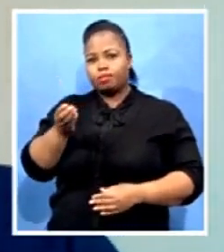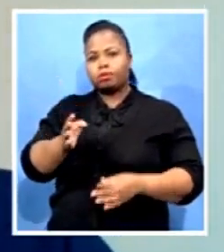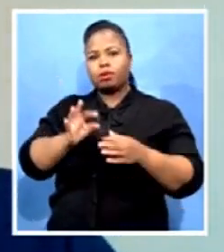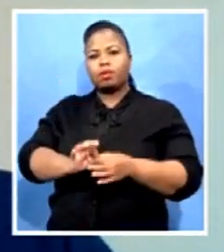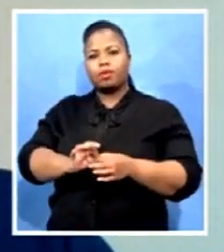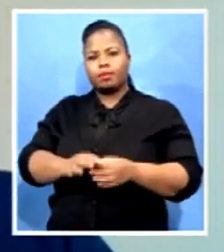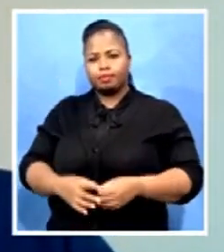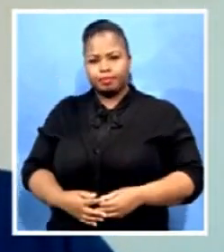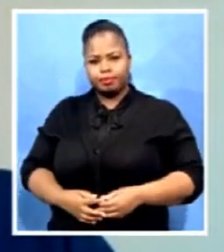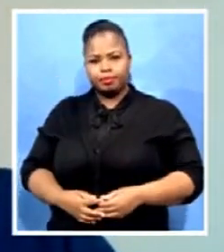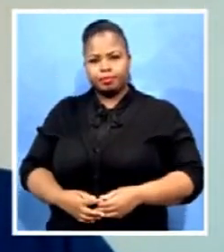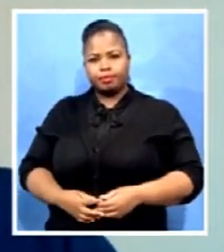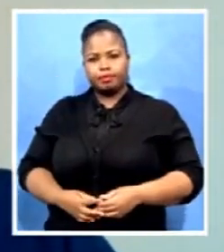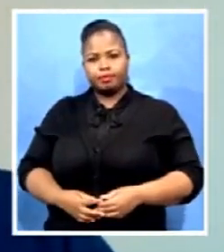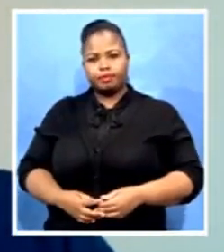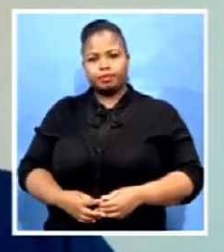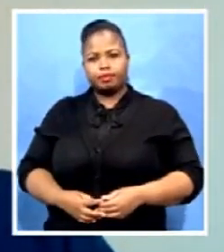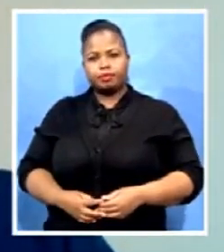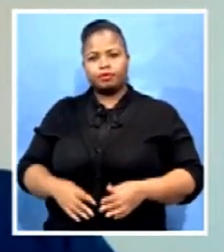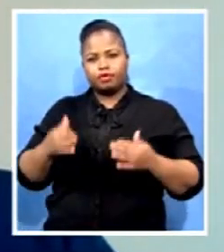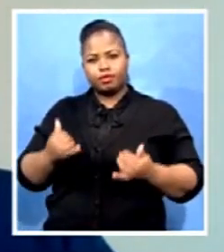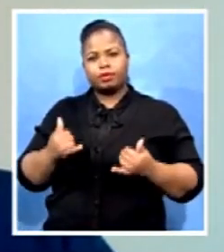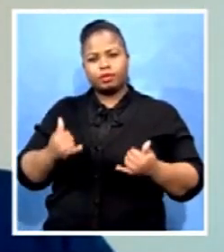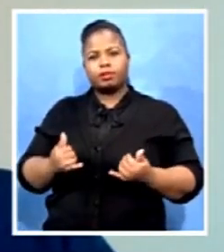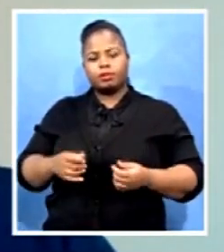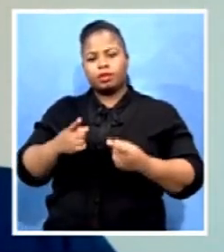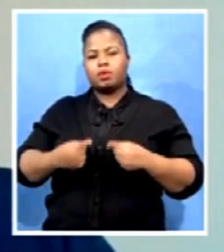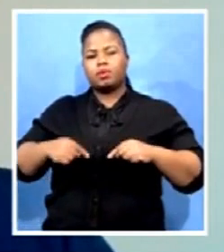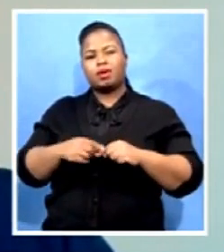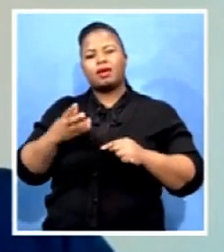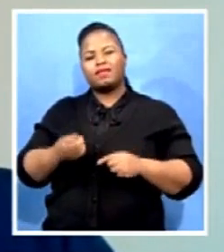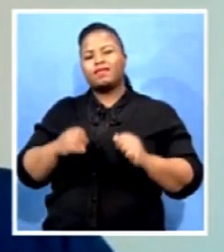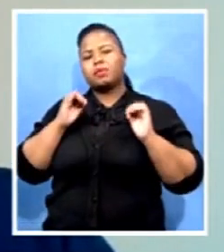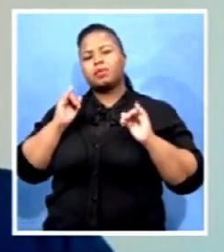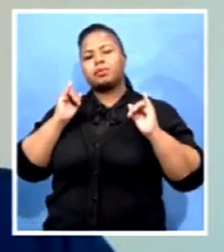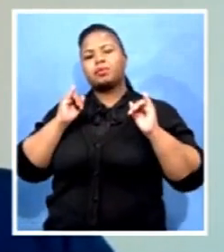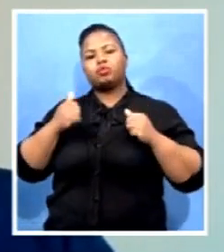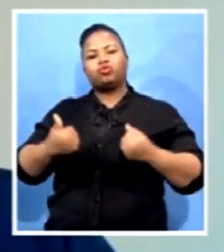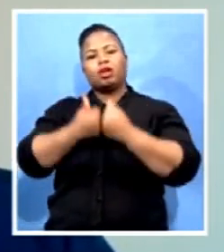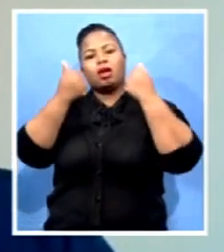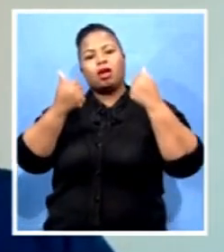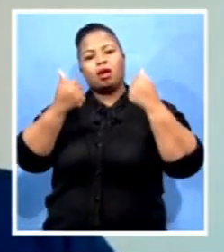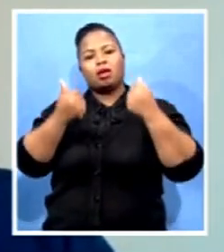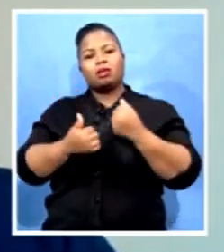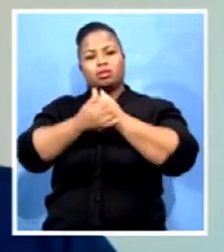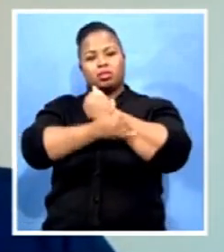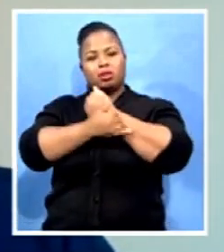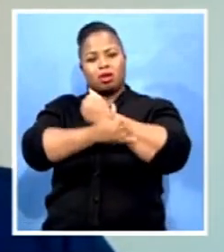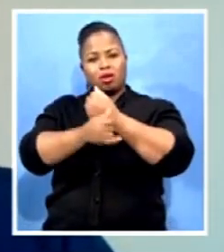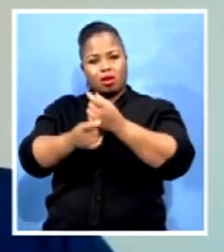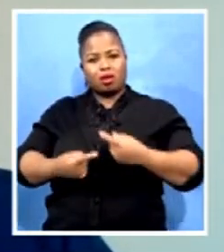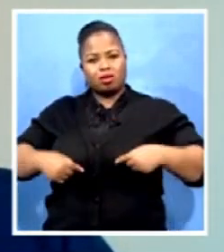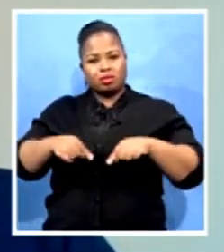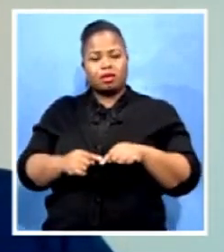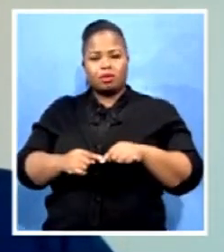We're currently faced by a very big crisis in the country, okay? In terms of this COVID-19,